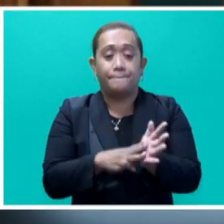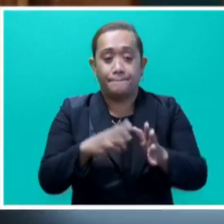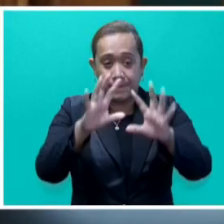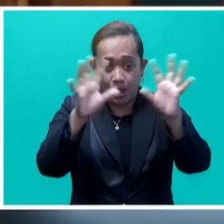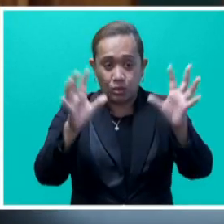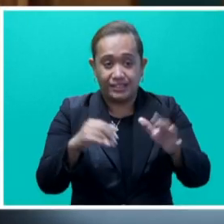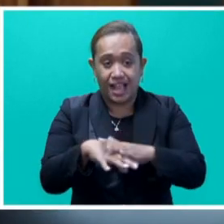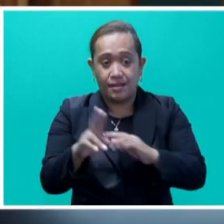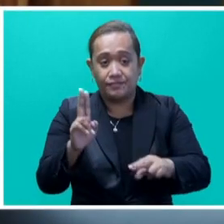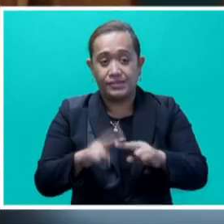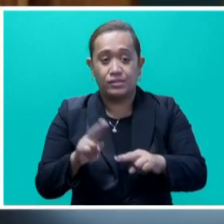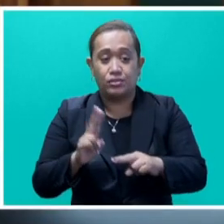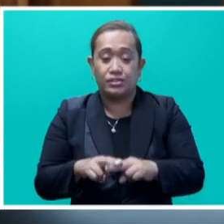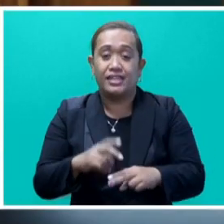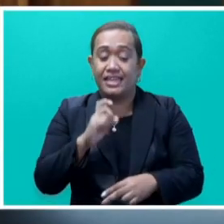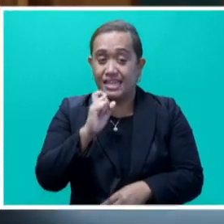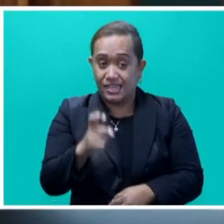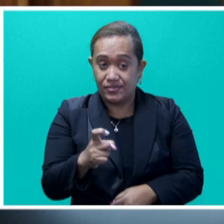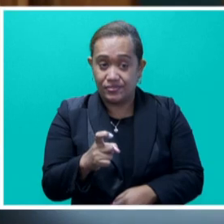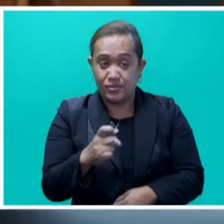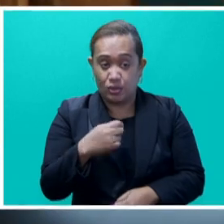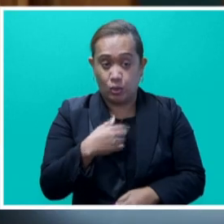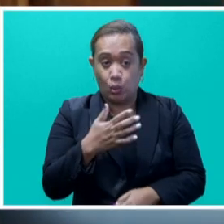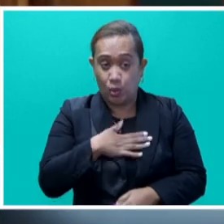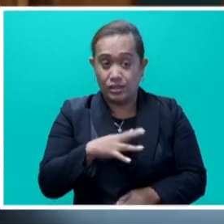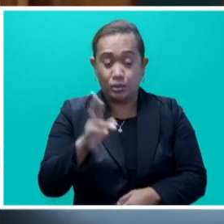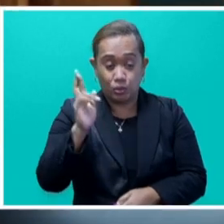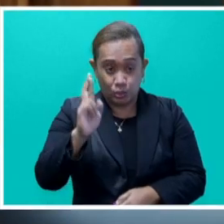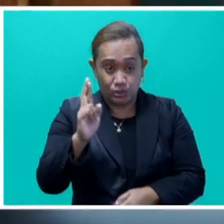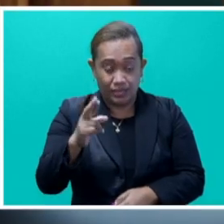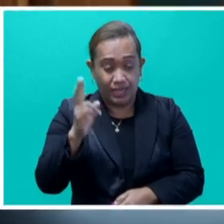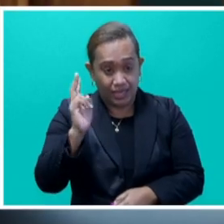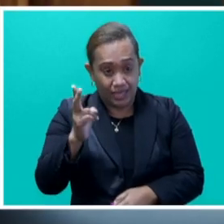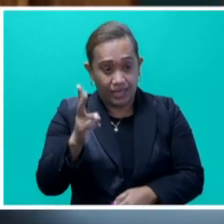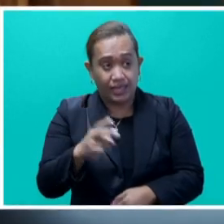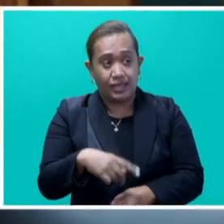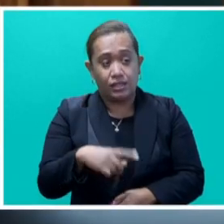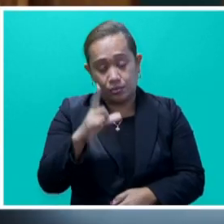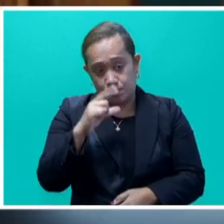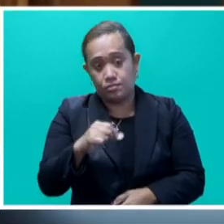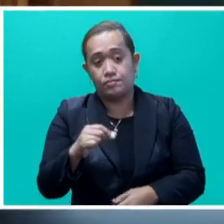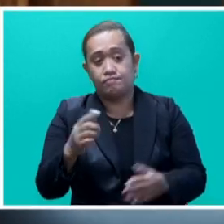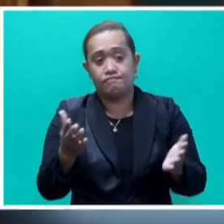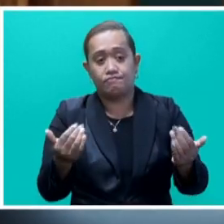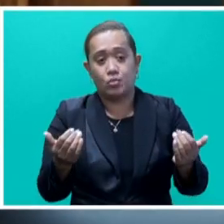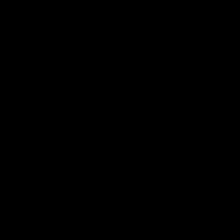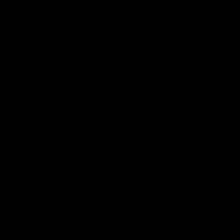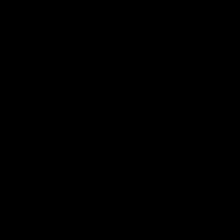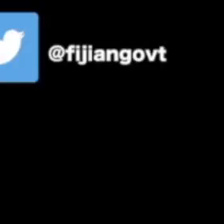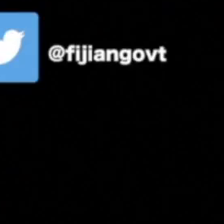Honorable Ngavoko wants me to reread the statement to him, most welcome. Thank you, sir.